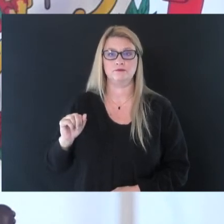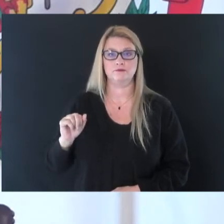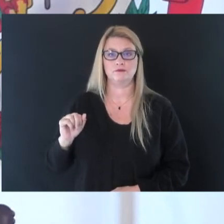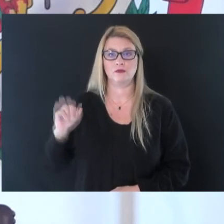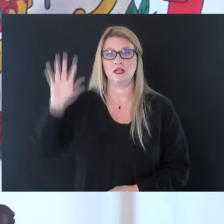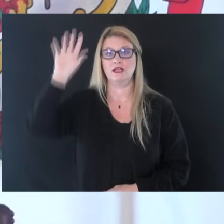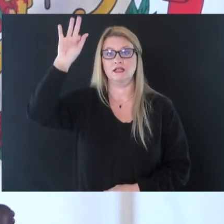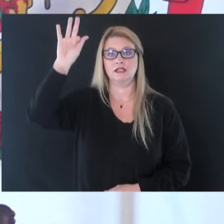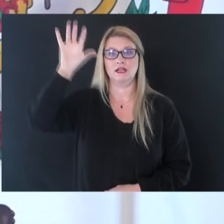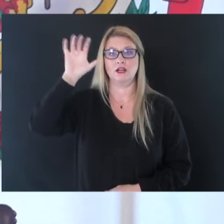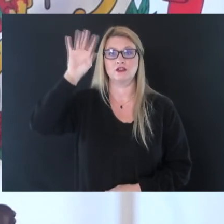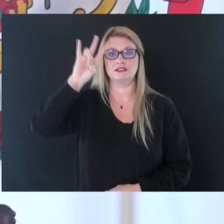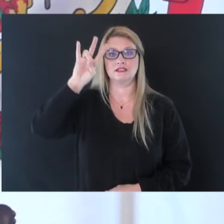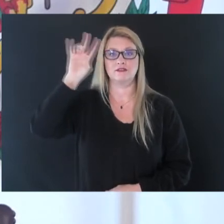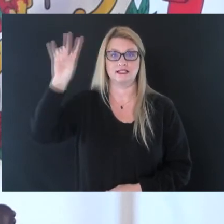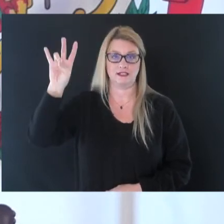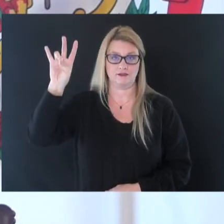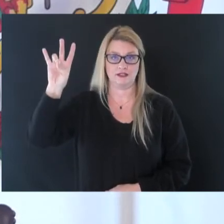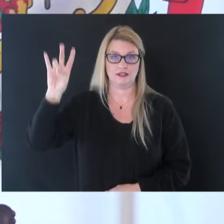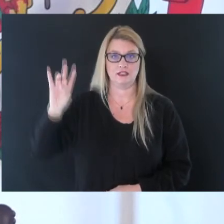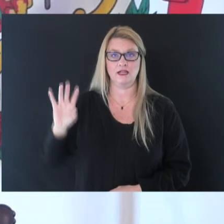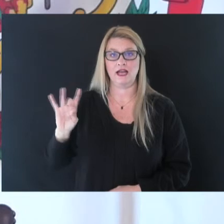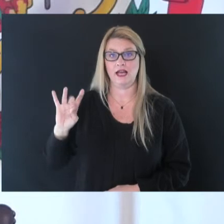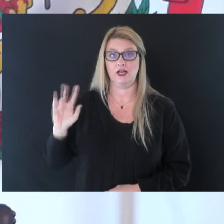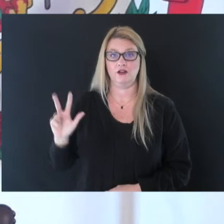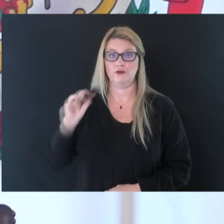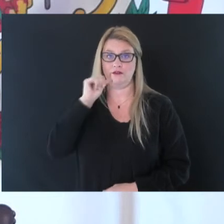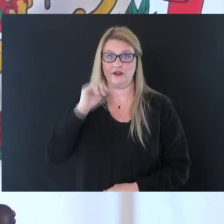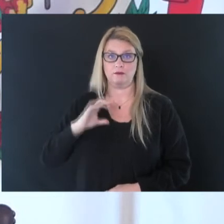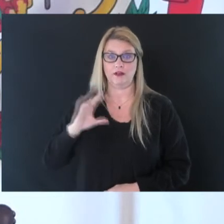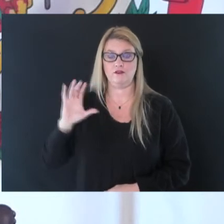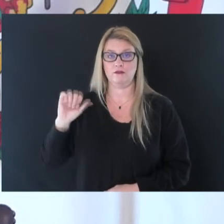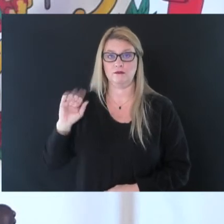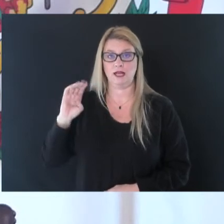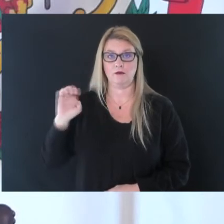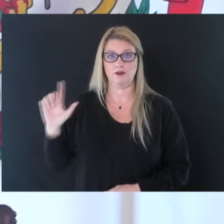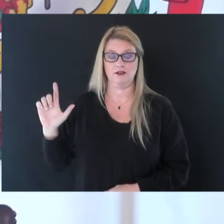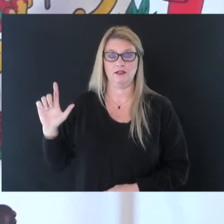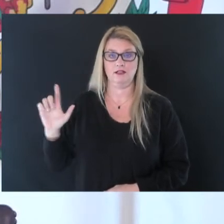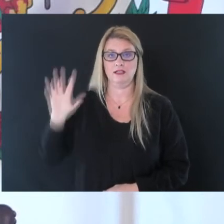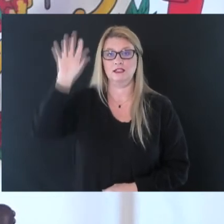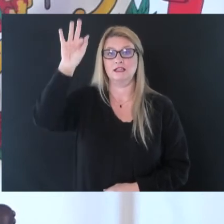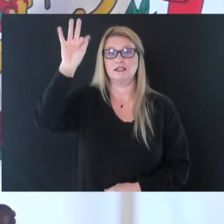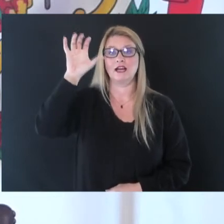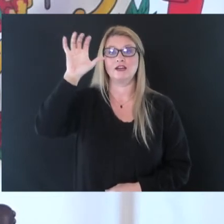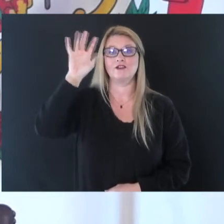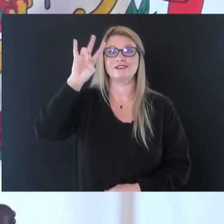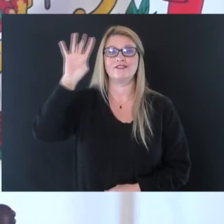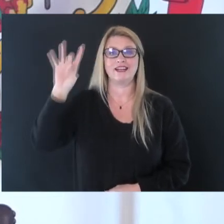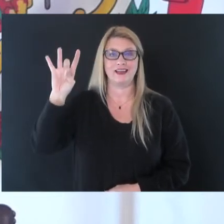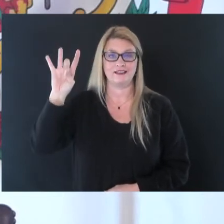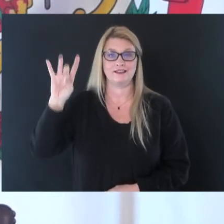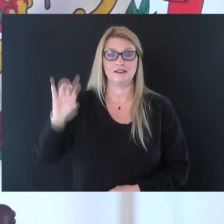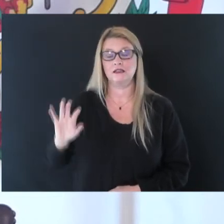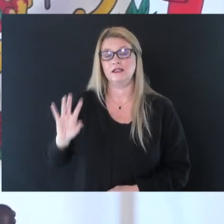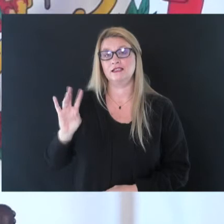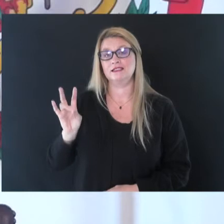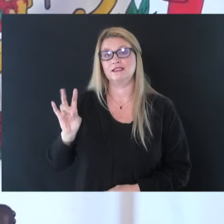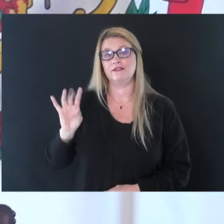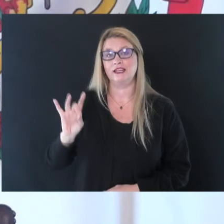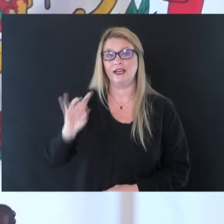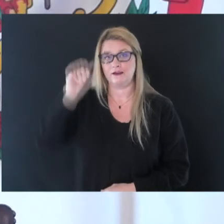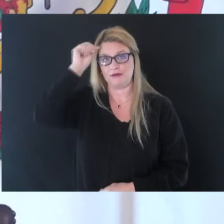Our 1977th death is an 83-year-old female from Cabell County. Our 1978th death is a